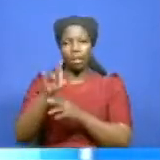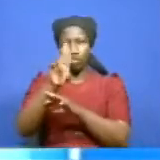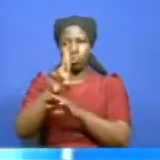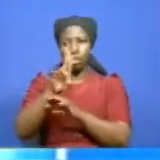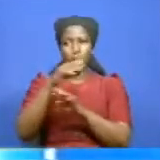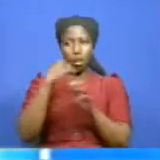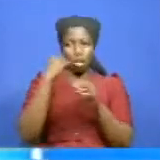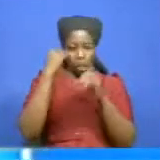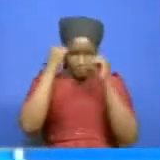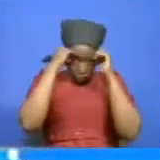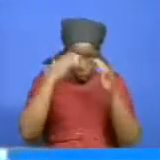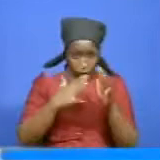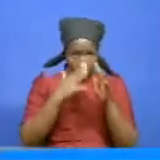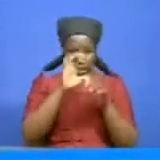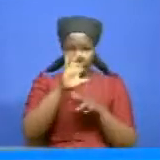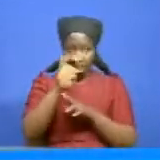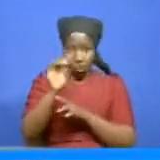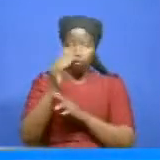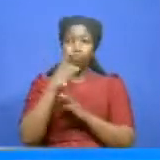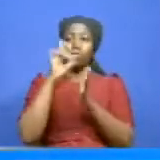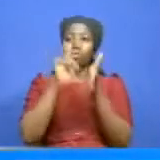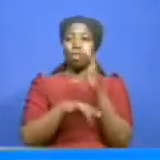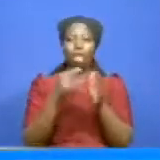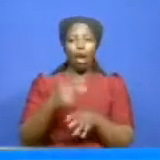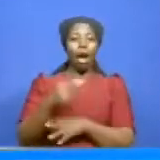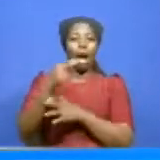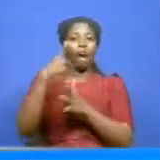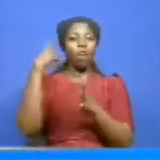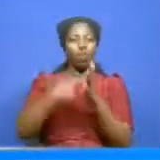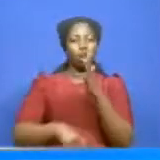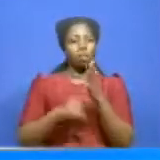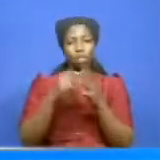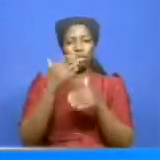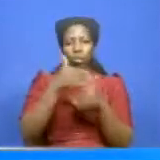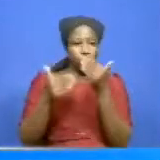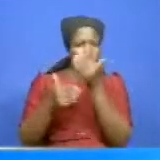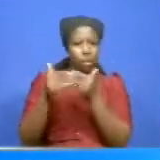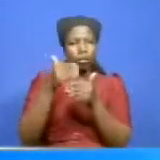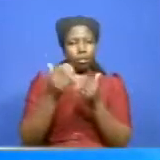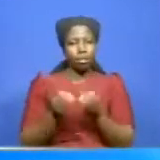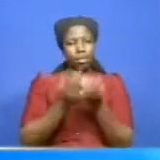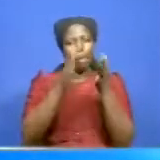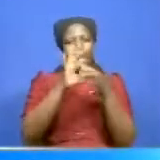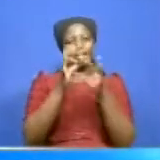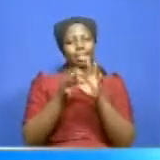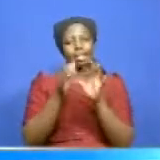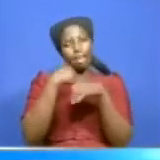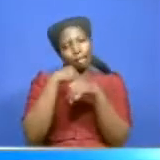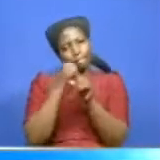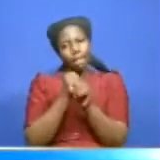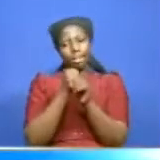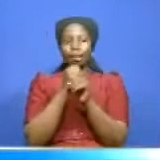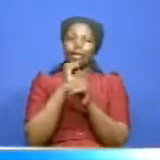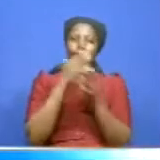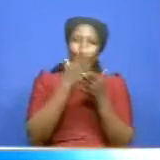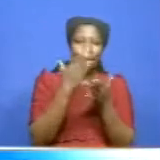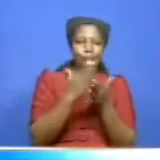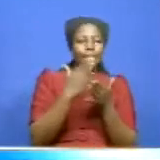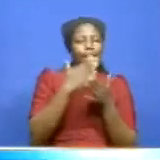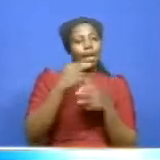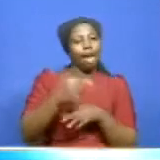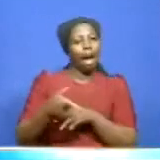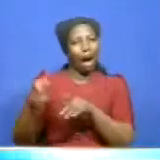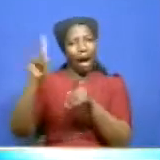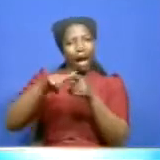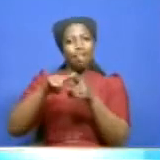CEO Chris Osore says high costs in the construction supply chain has also seen rent for such facilities going up.